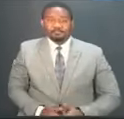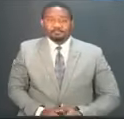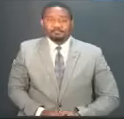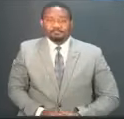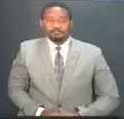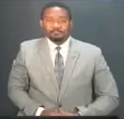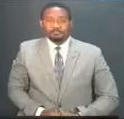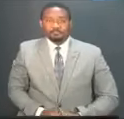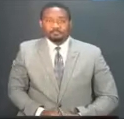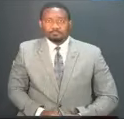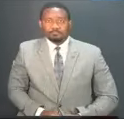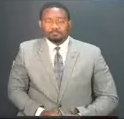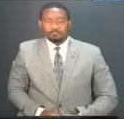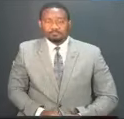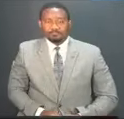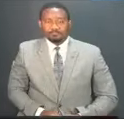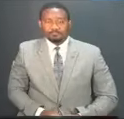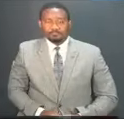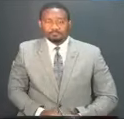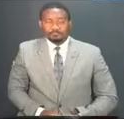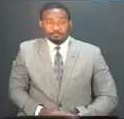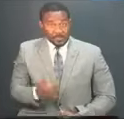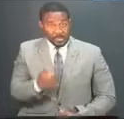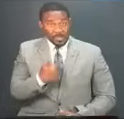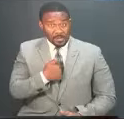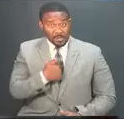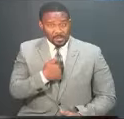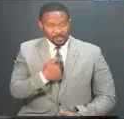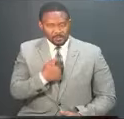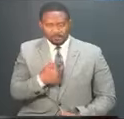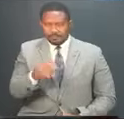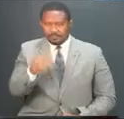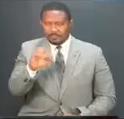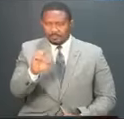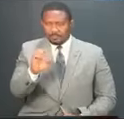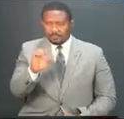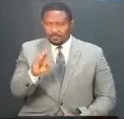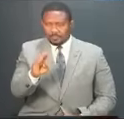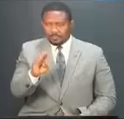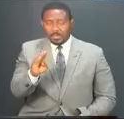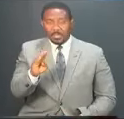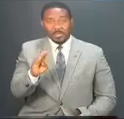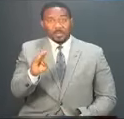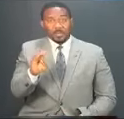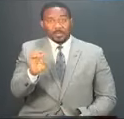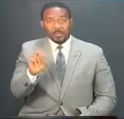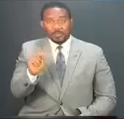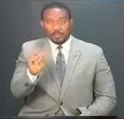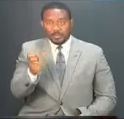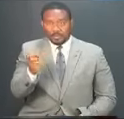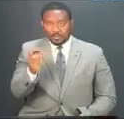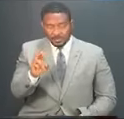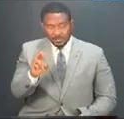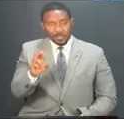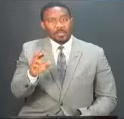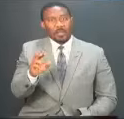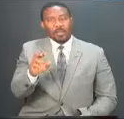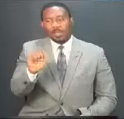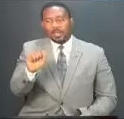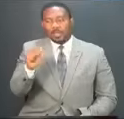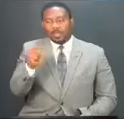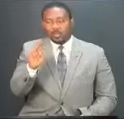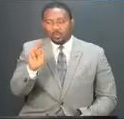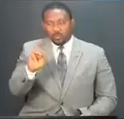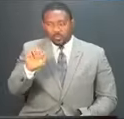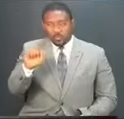as amended, I, Ebenezer Ehuma Jetro, the clerk to